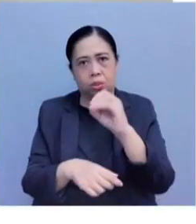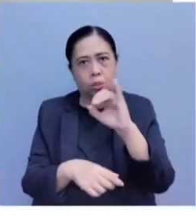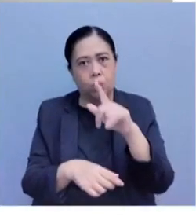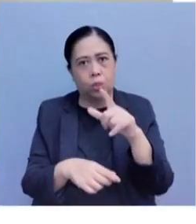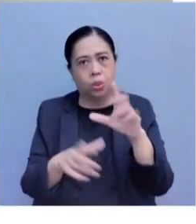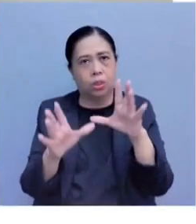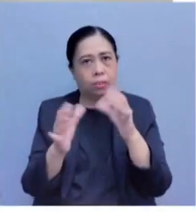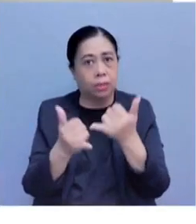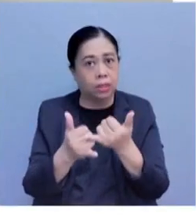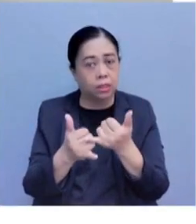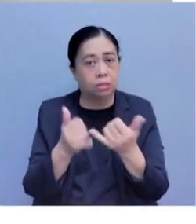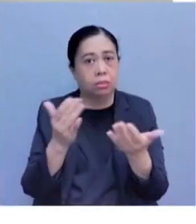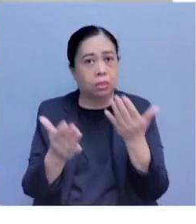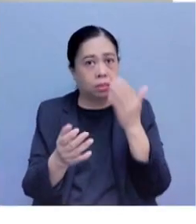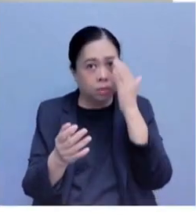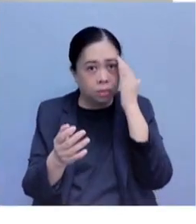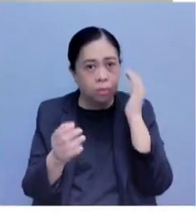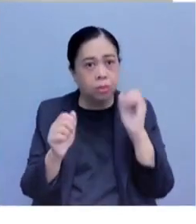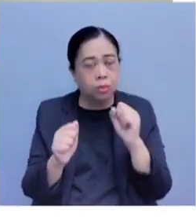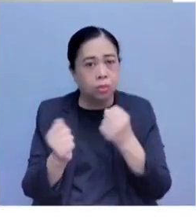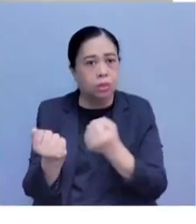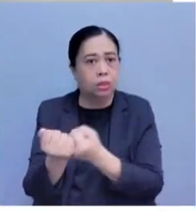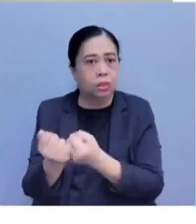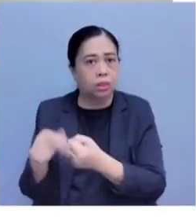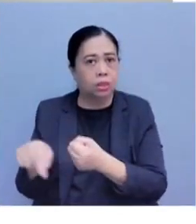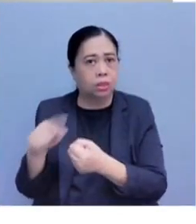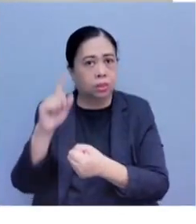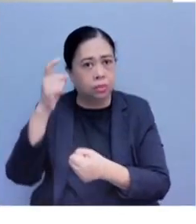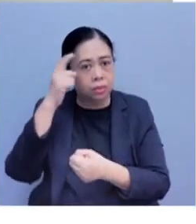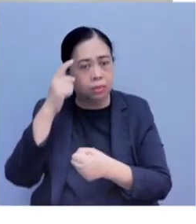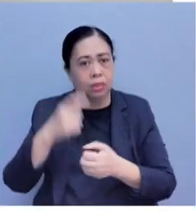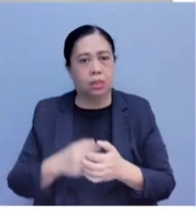baka pwede naman sila tumulong din sa gobyerno